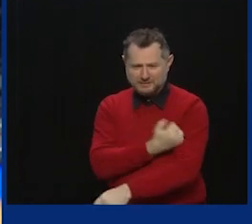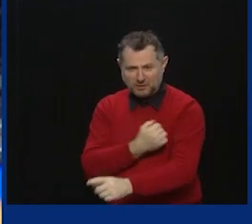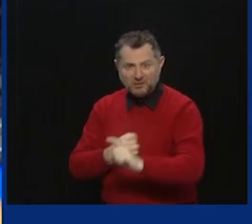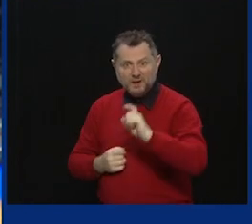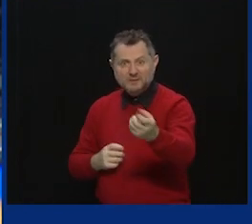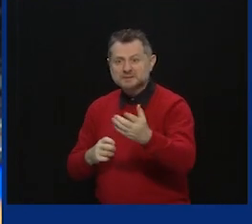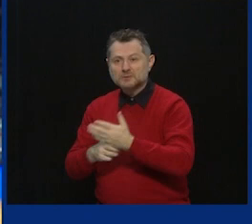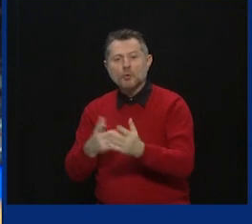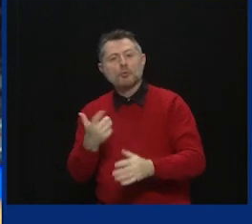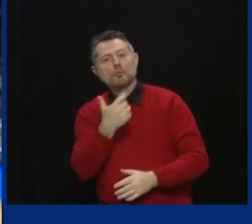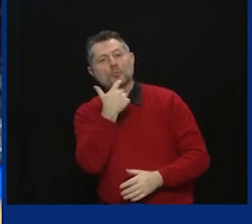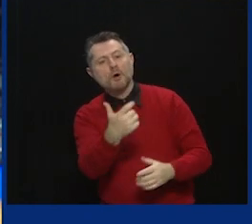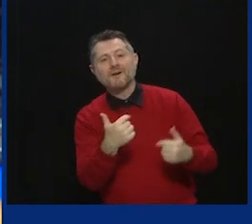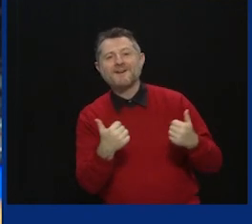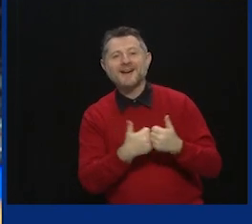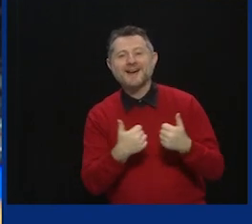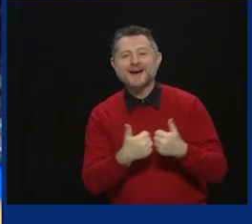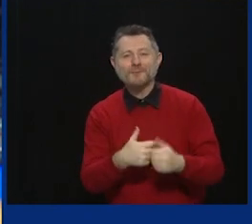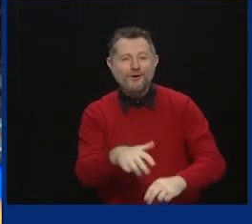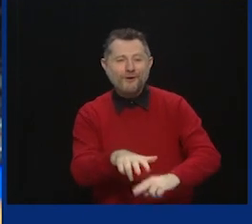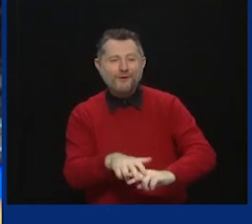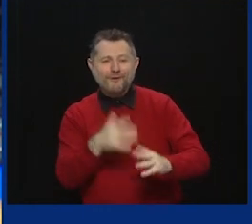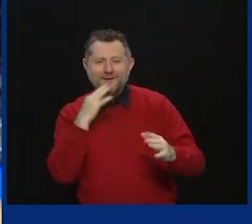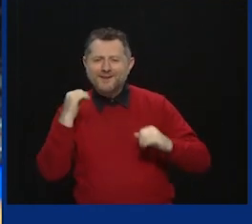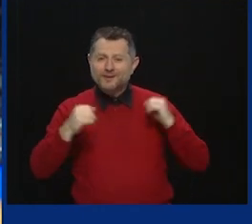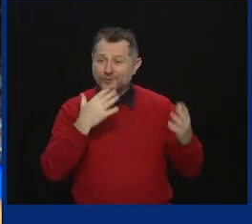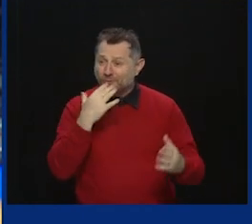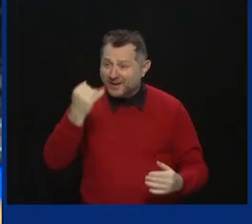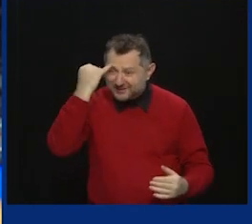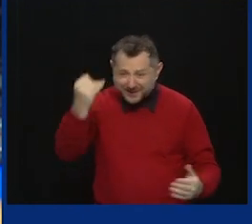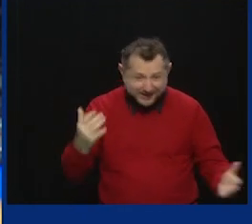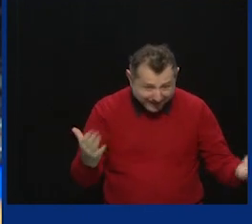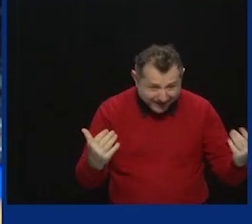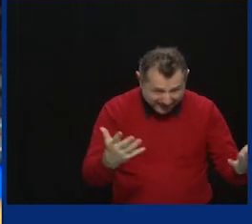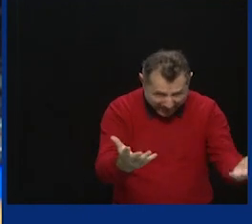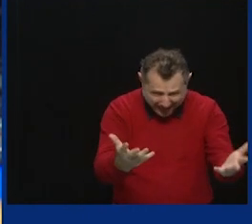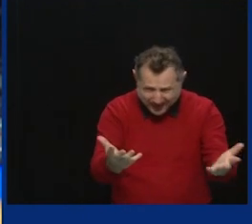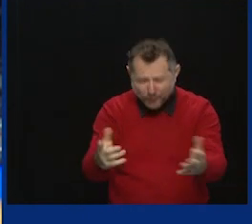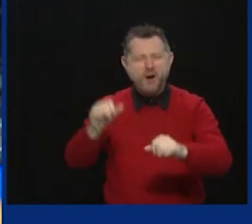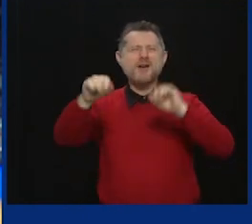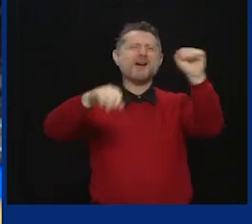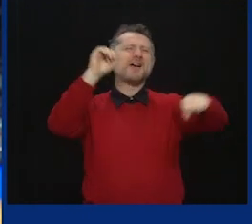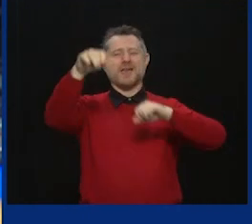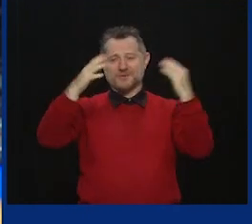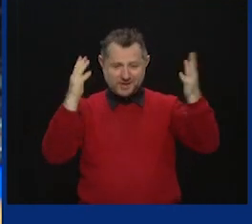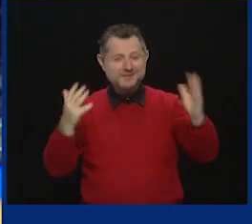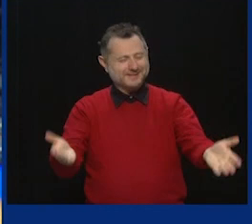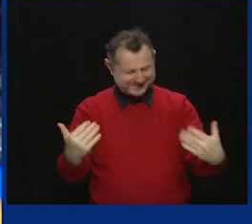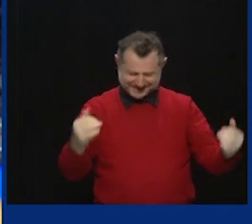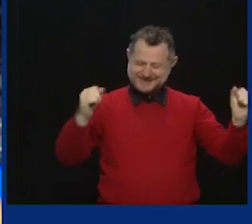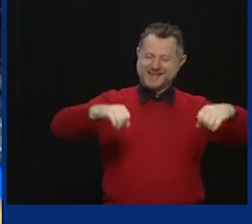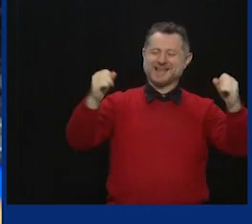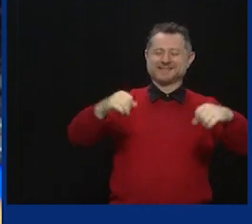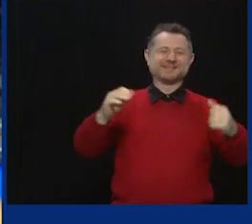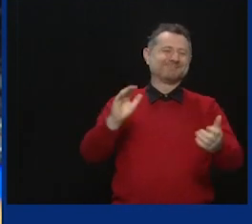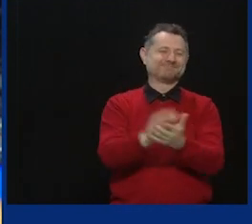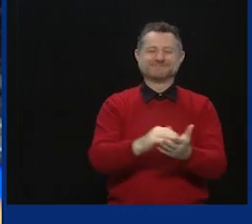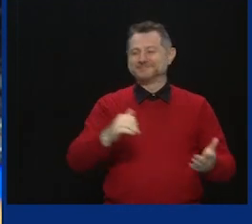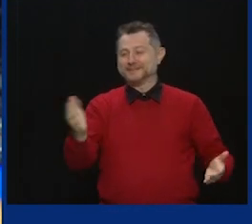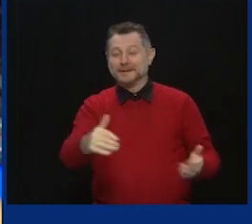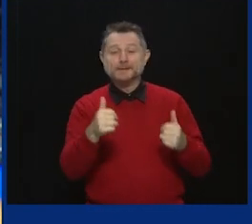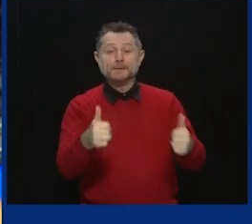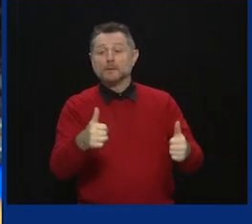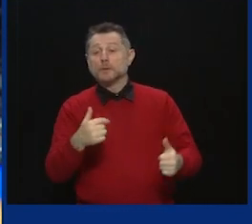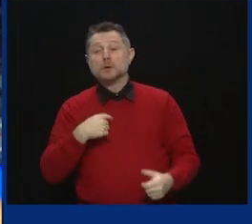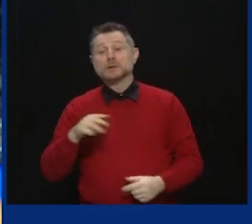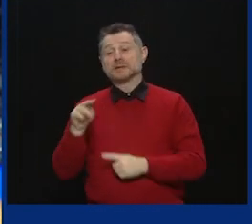like a good deal? That is a great deal. Let's give that a round of applause. I like the sound of that. You can go to a Nets home game, or you can